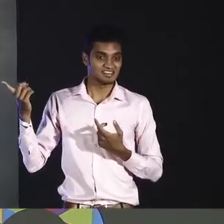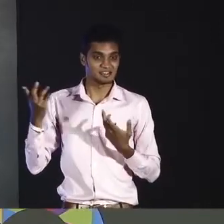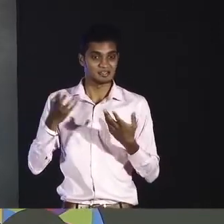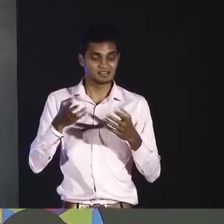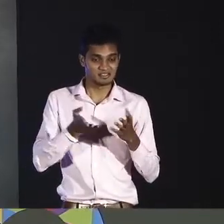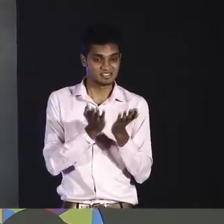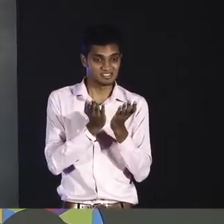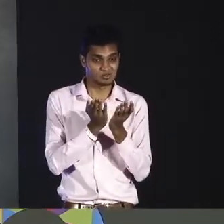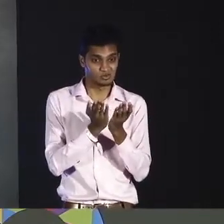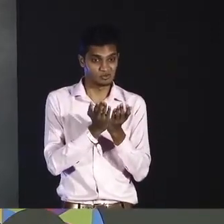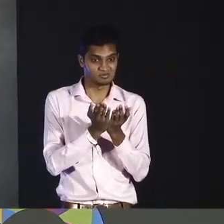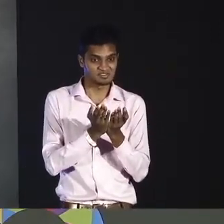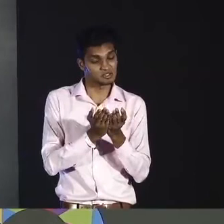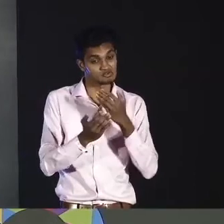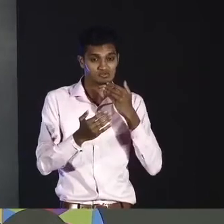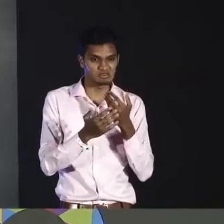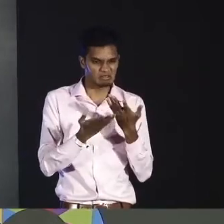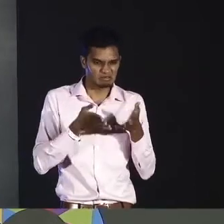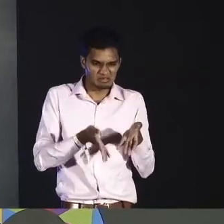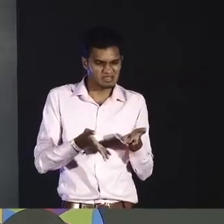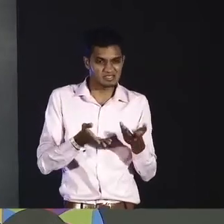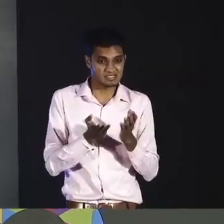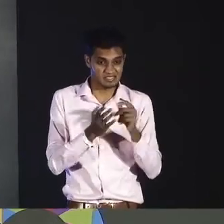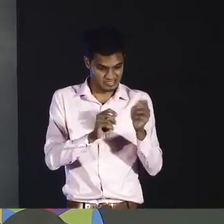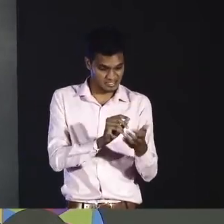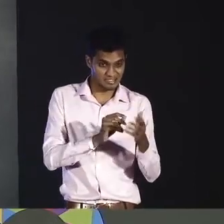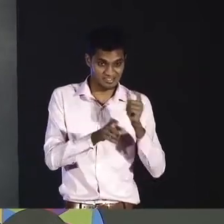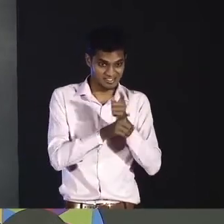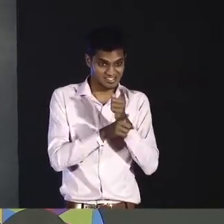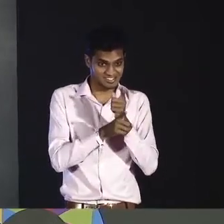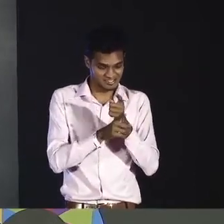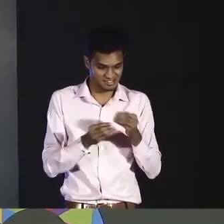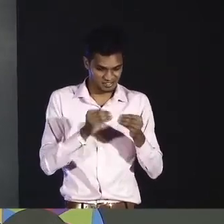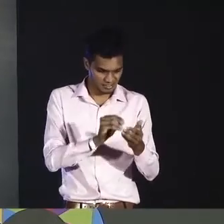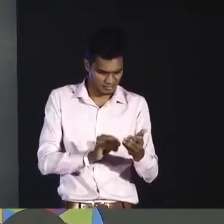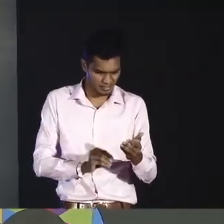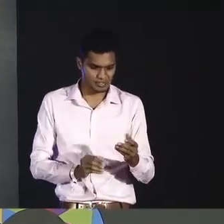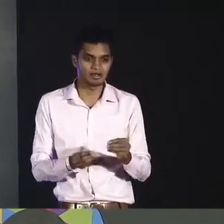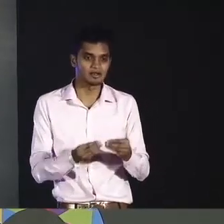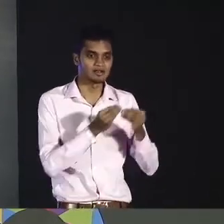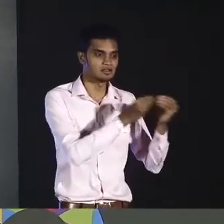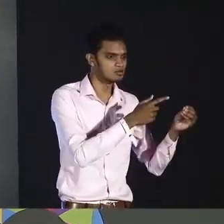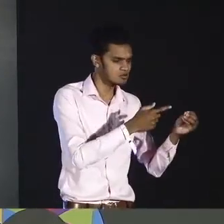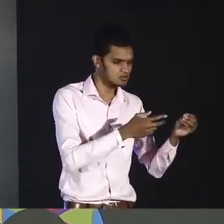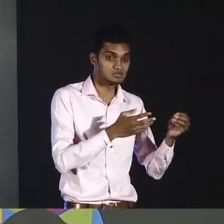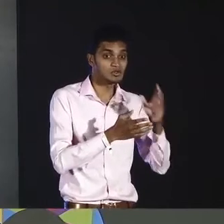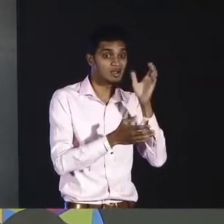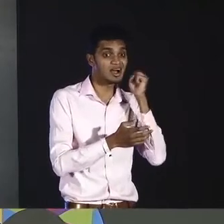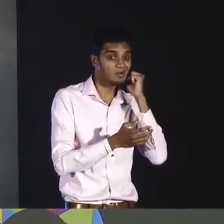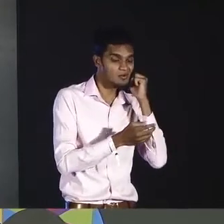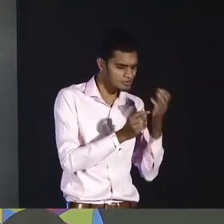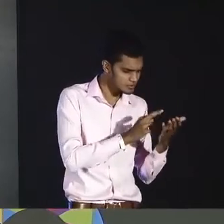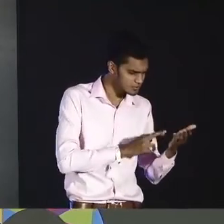mother saying that your son is doomed for life. But what did the mother reply back? She replied back saying, that's